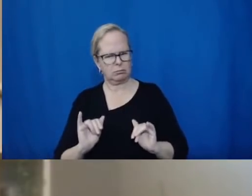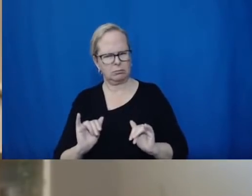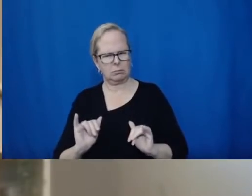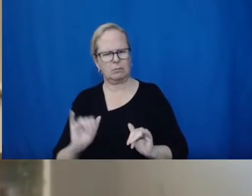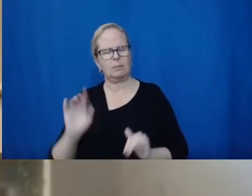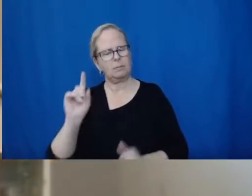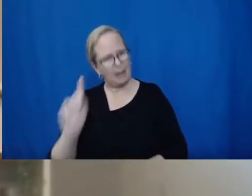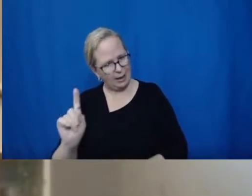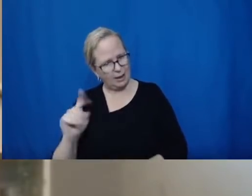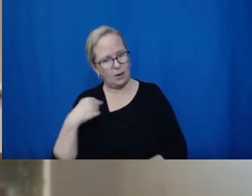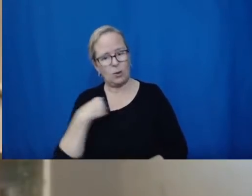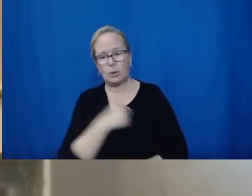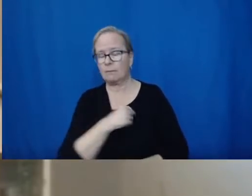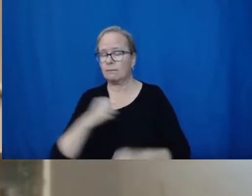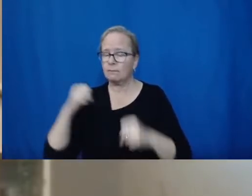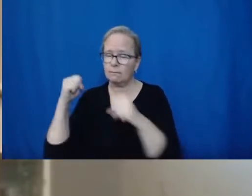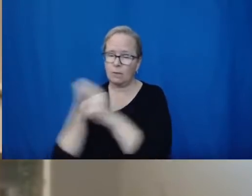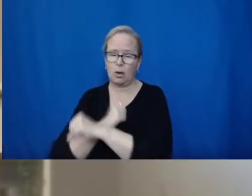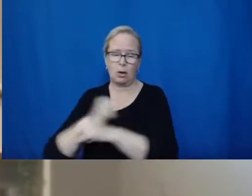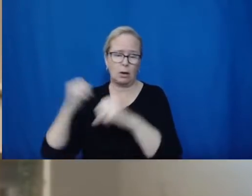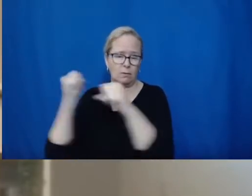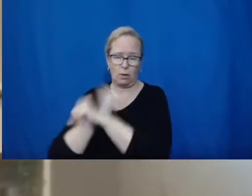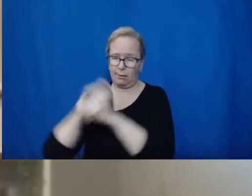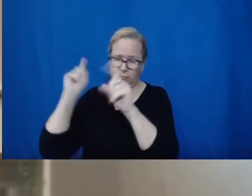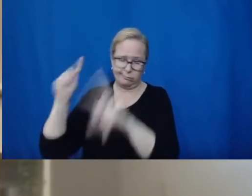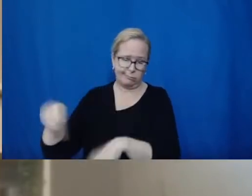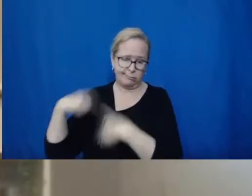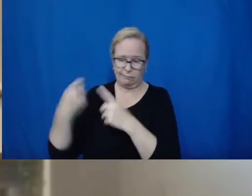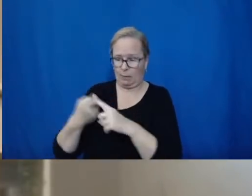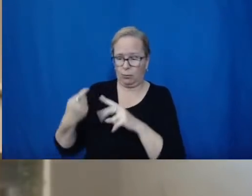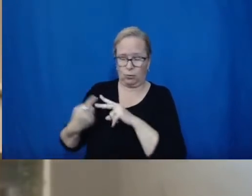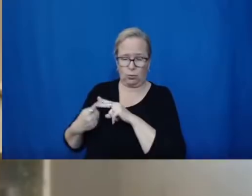we've been trying to bring to the forefront